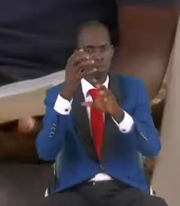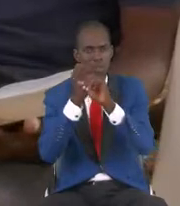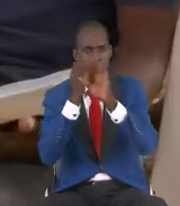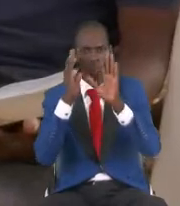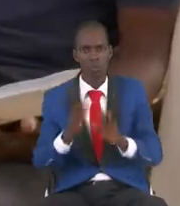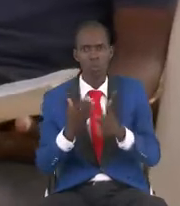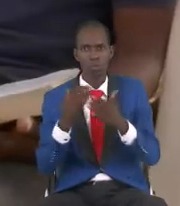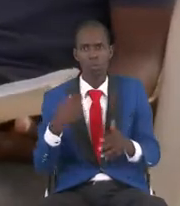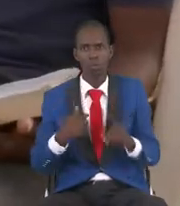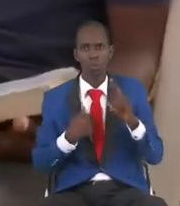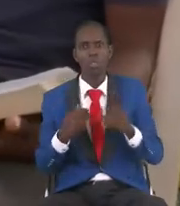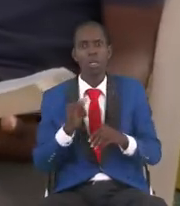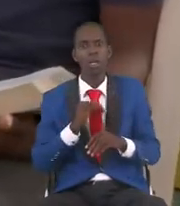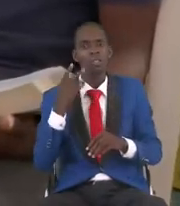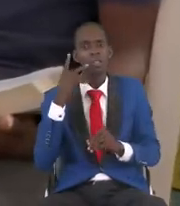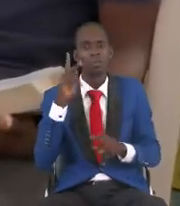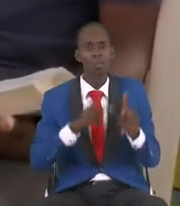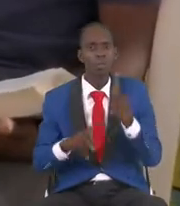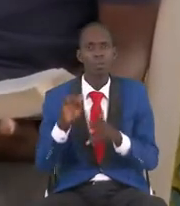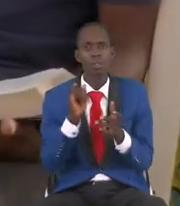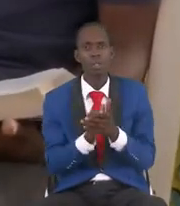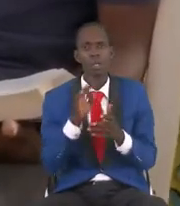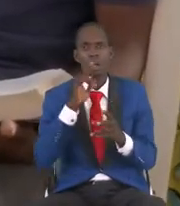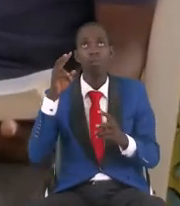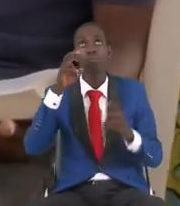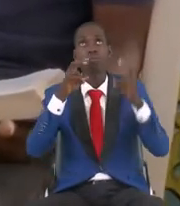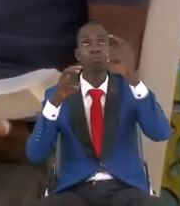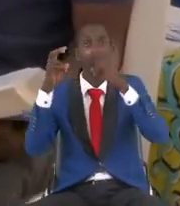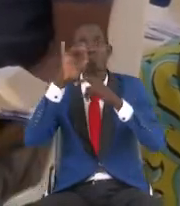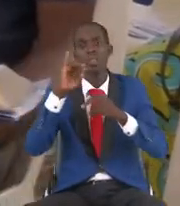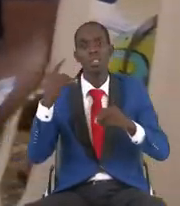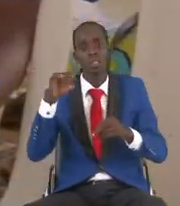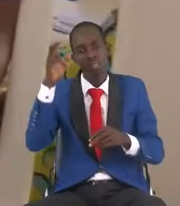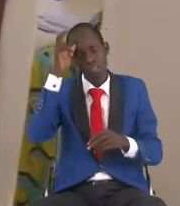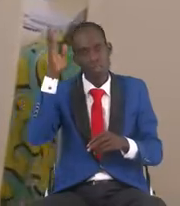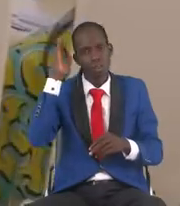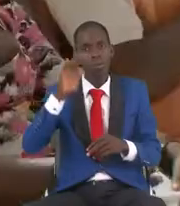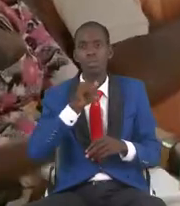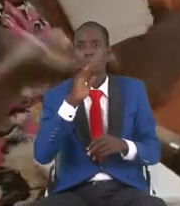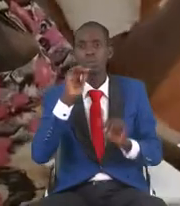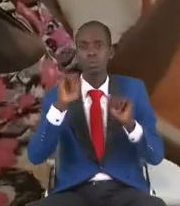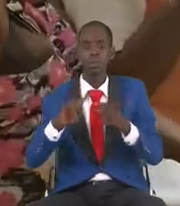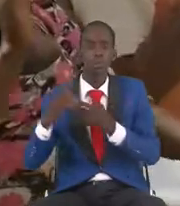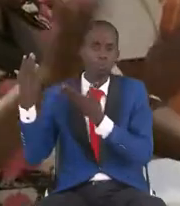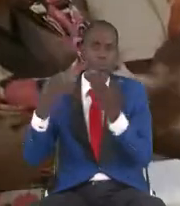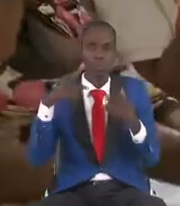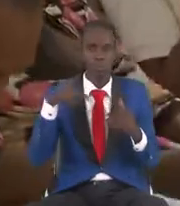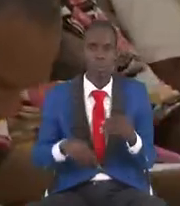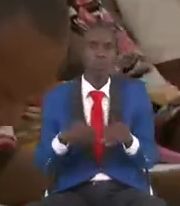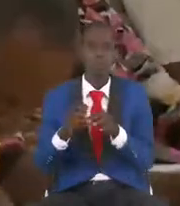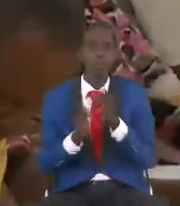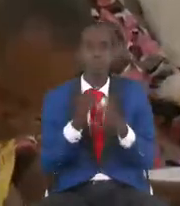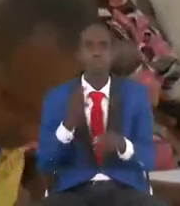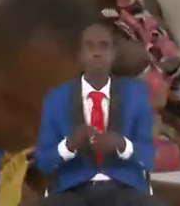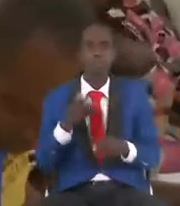see the people that are climbing, and the devil will not be able to bring you down. There is one word you